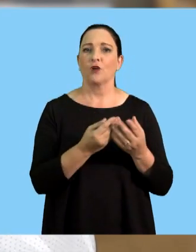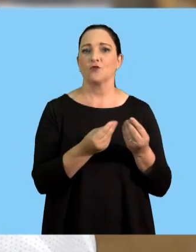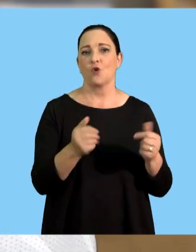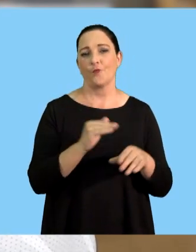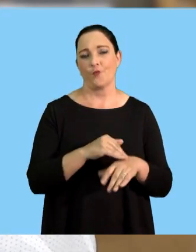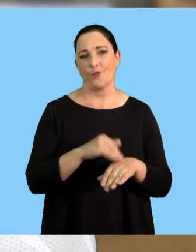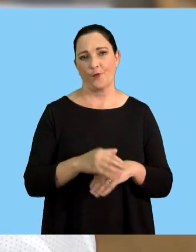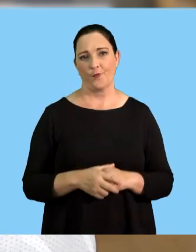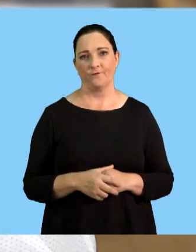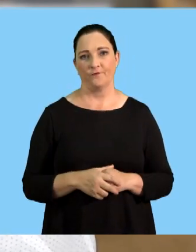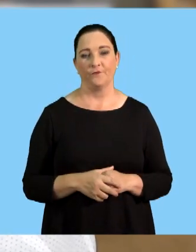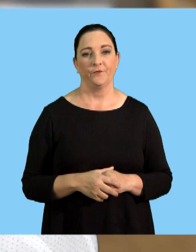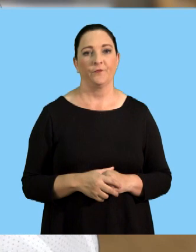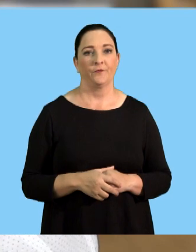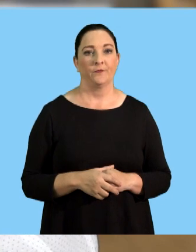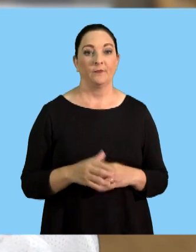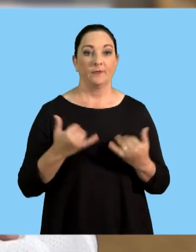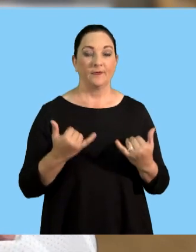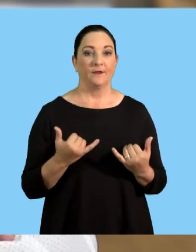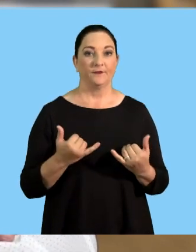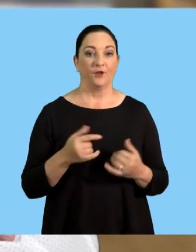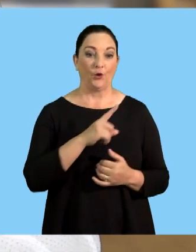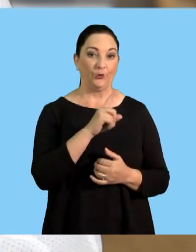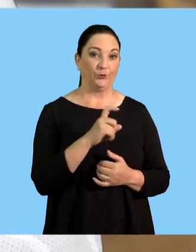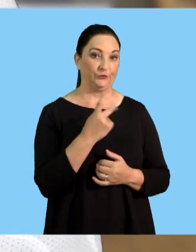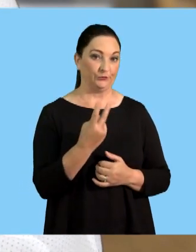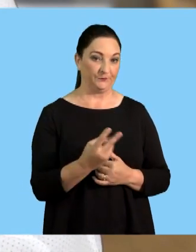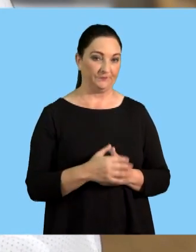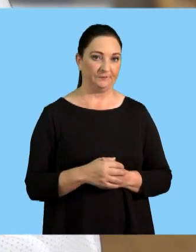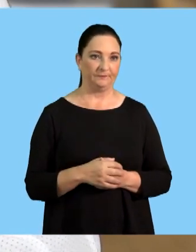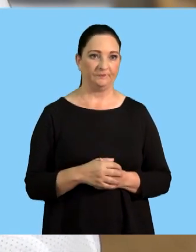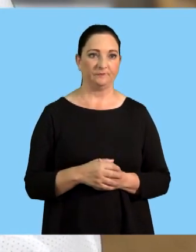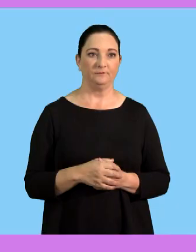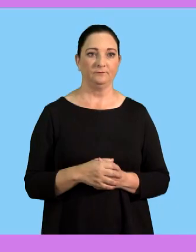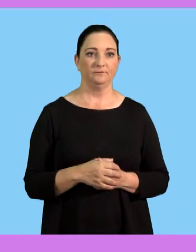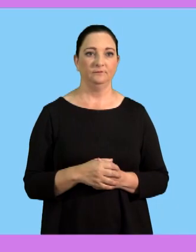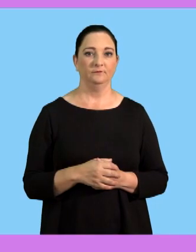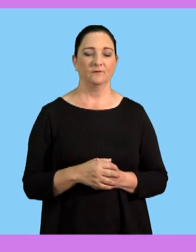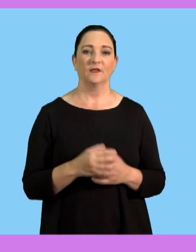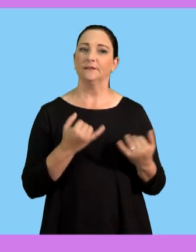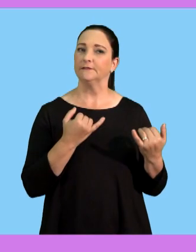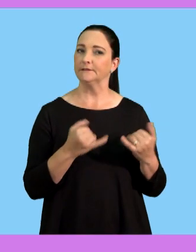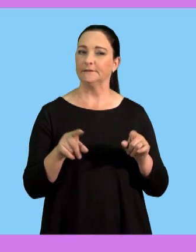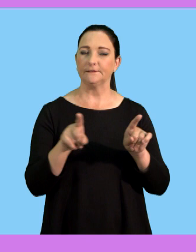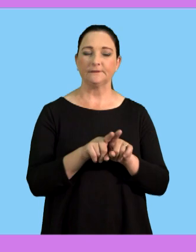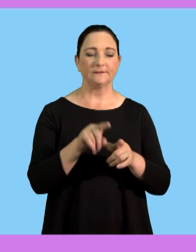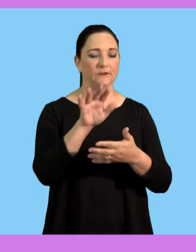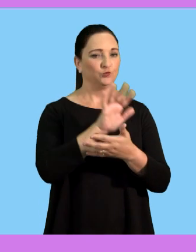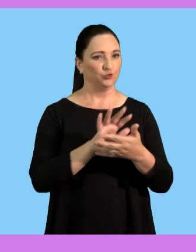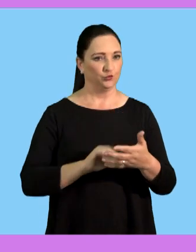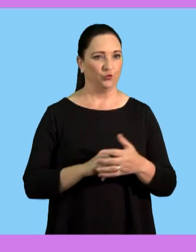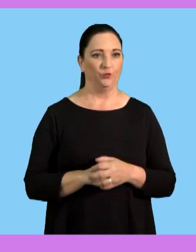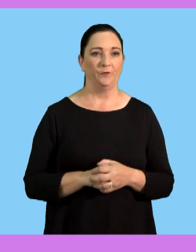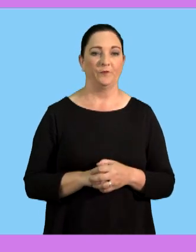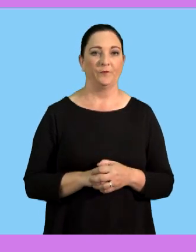to solve this problem. Looking now at the second question. Remember, it's still the same